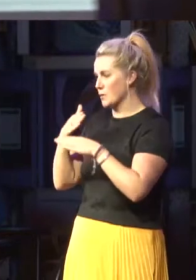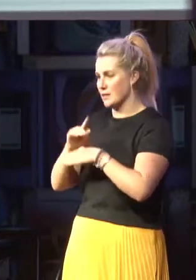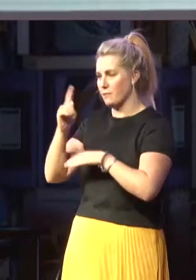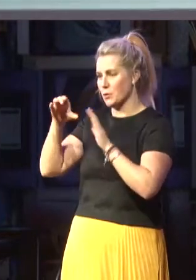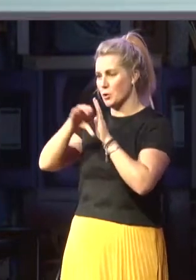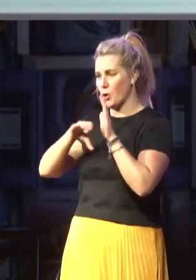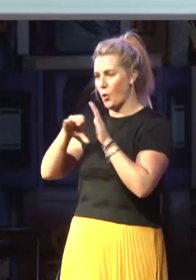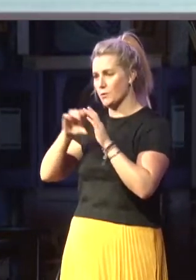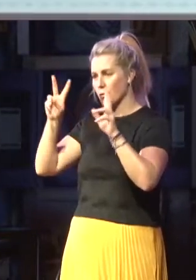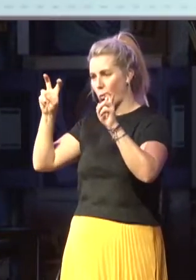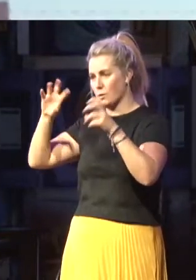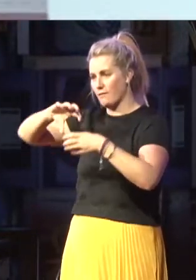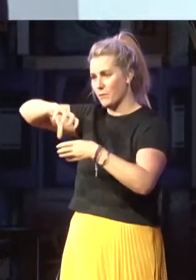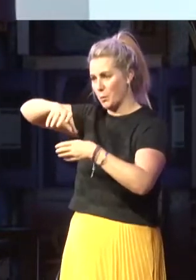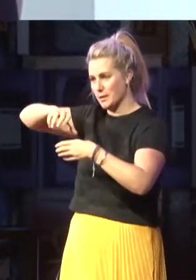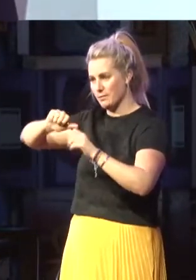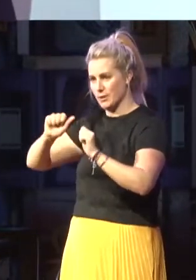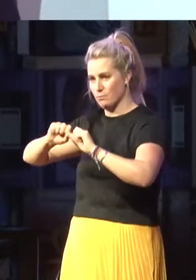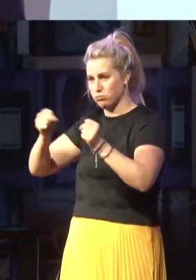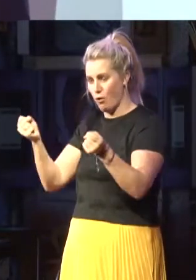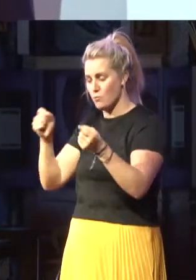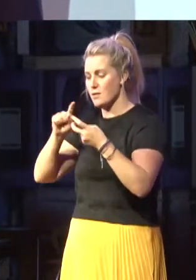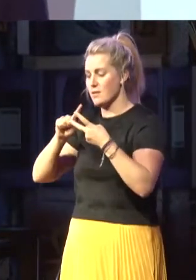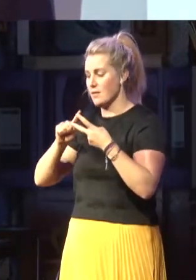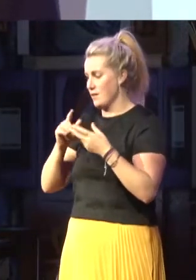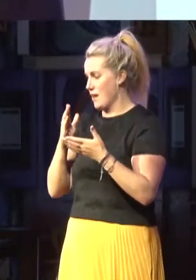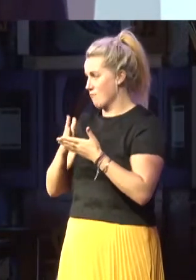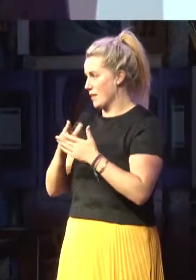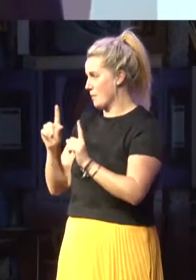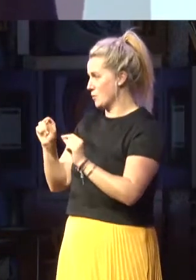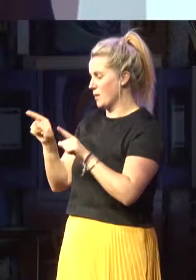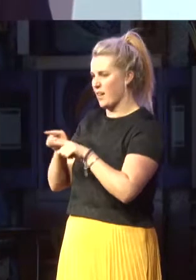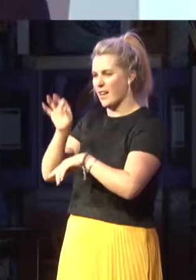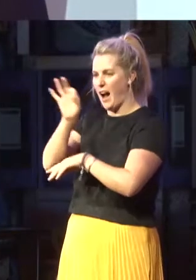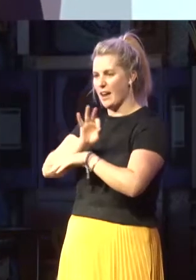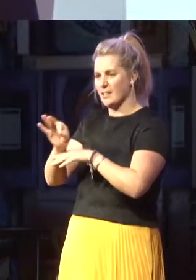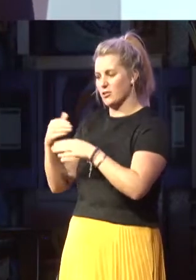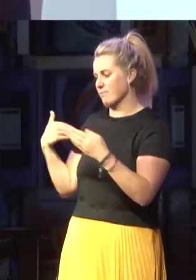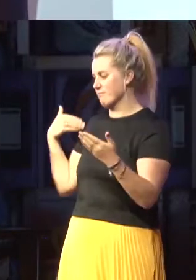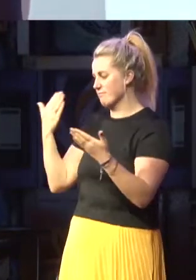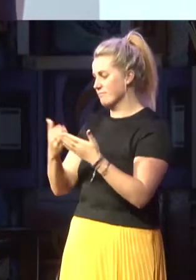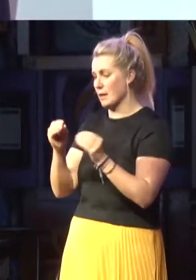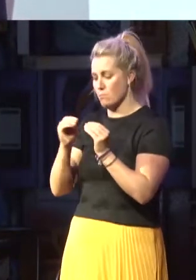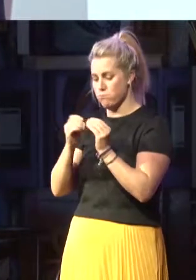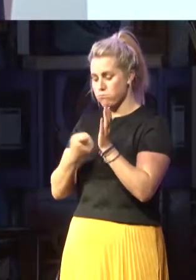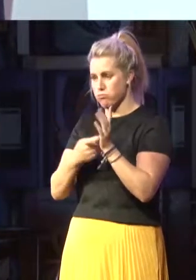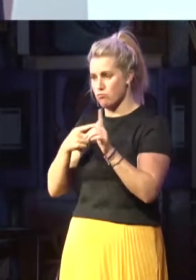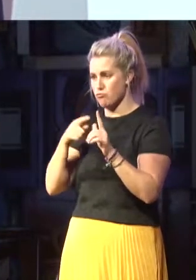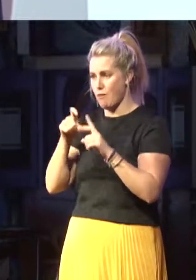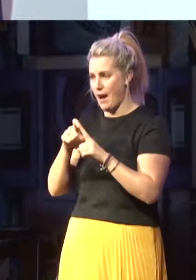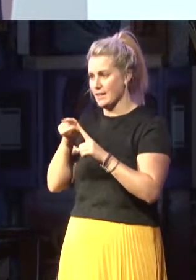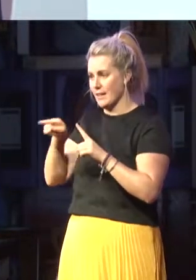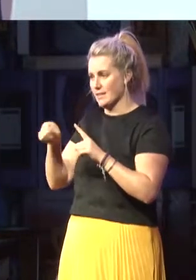that was called Faucet, and has been sort of doing the architecture for since. Brad is Faucet's